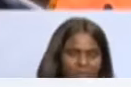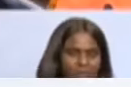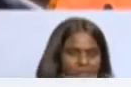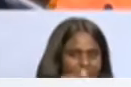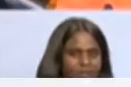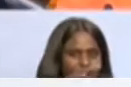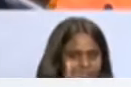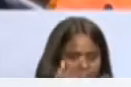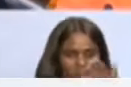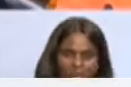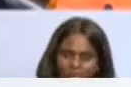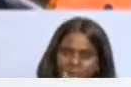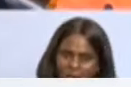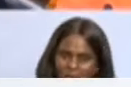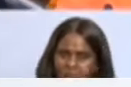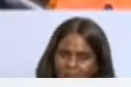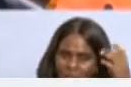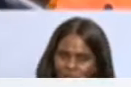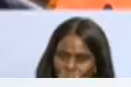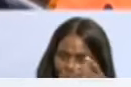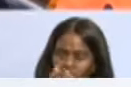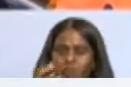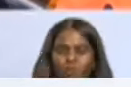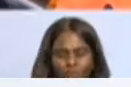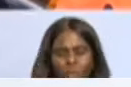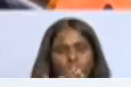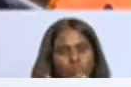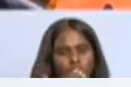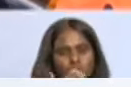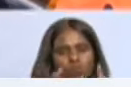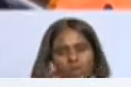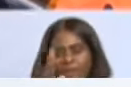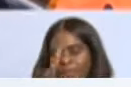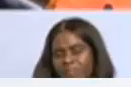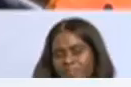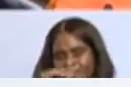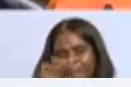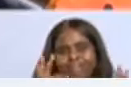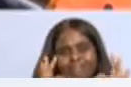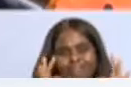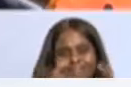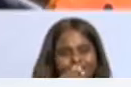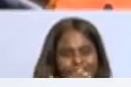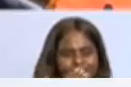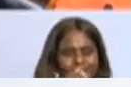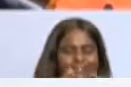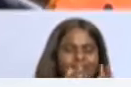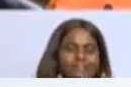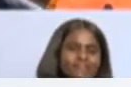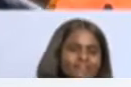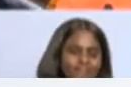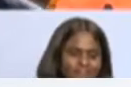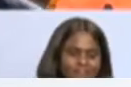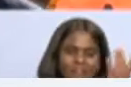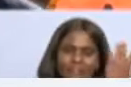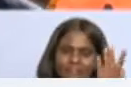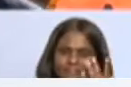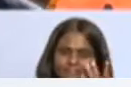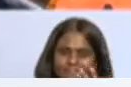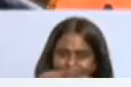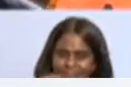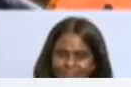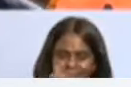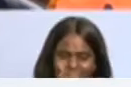has continued to grow dramatically, Madam Speaker, dramatically. To enhance quality and access